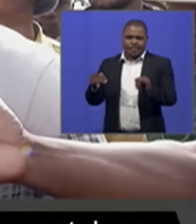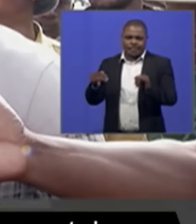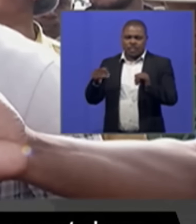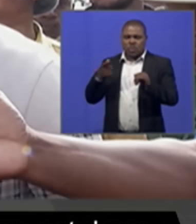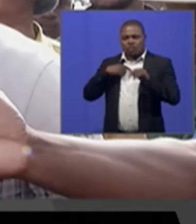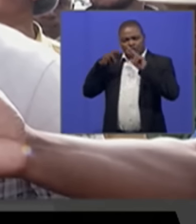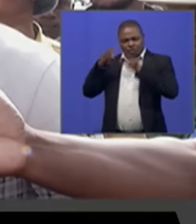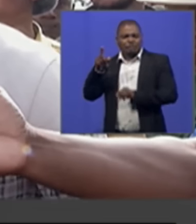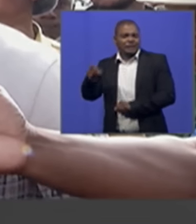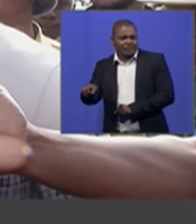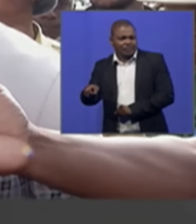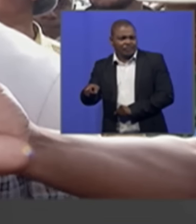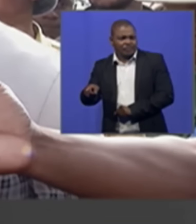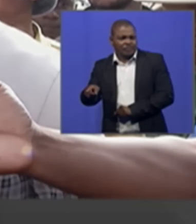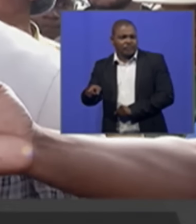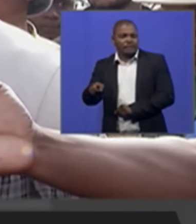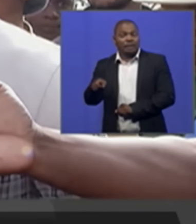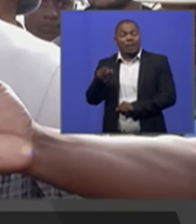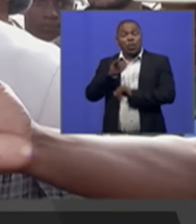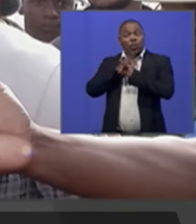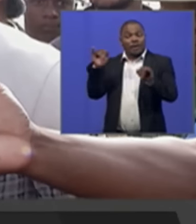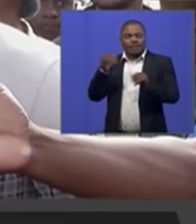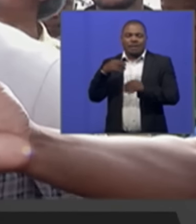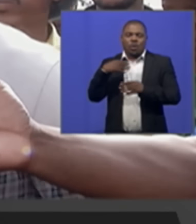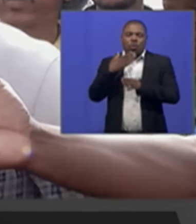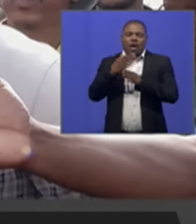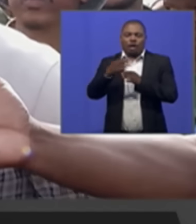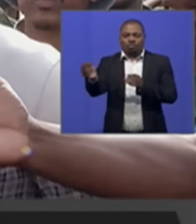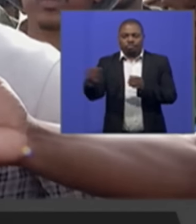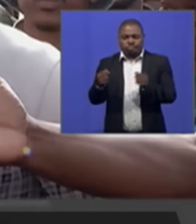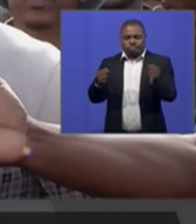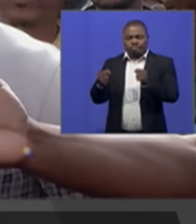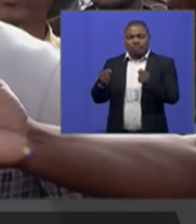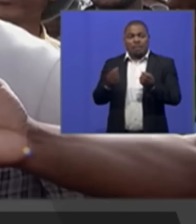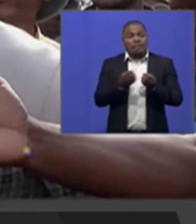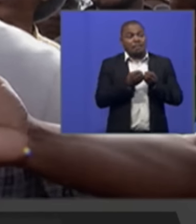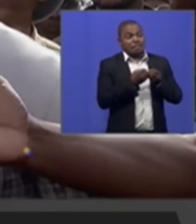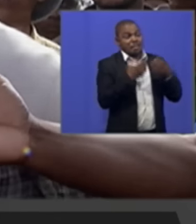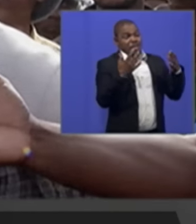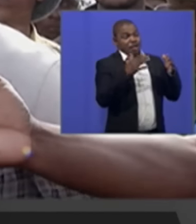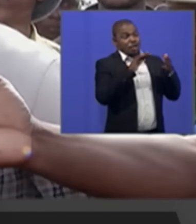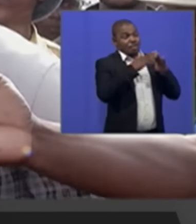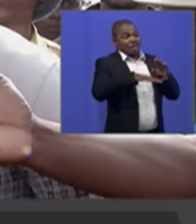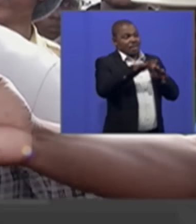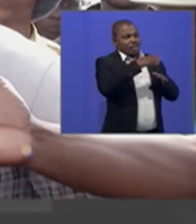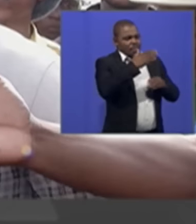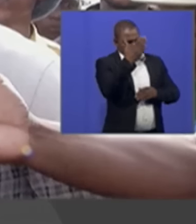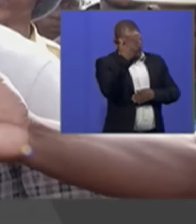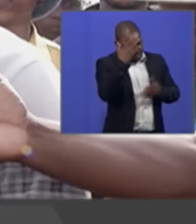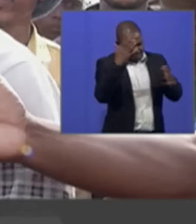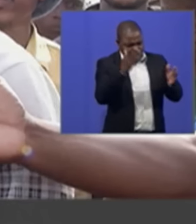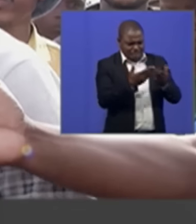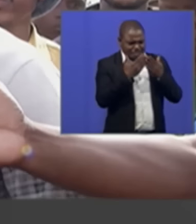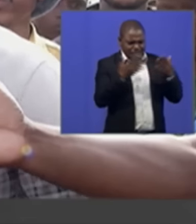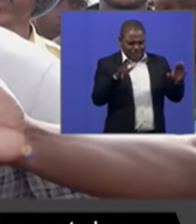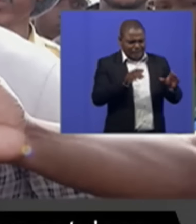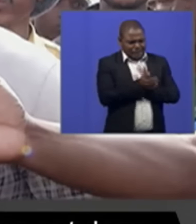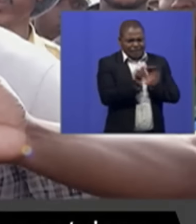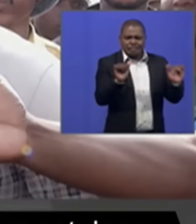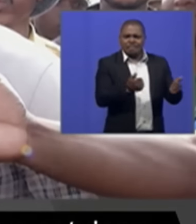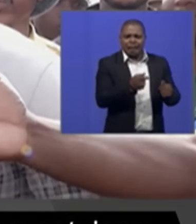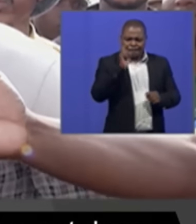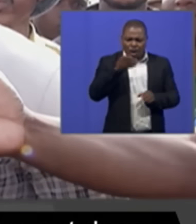segolobogolo ga go tliwa mo go hireng. Go na le baagi ba le bantsi ba e leng gore ke di-graduates ba na le di-skills tse di maleba gore ba ka ba bereka ka